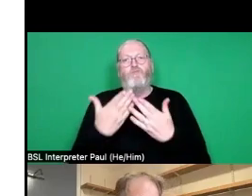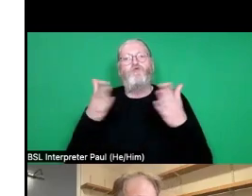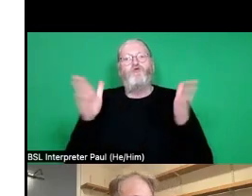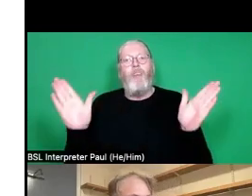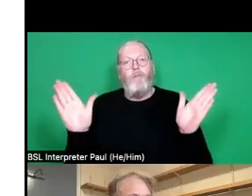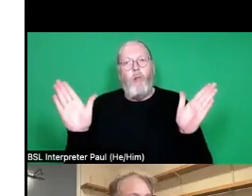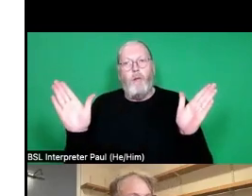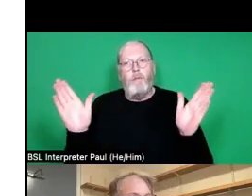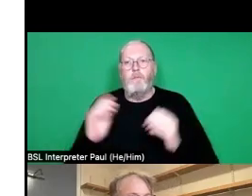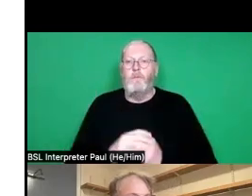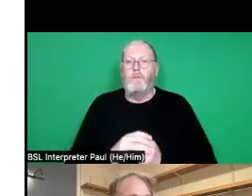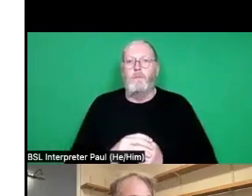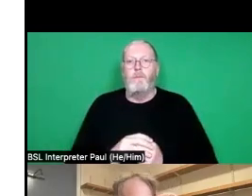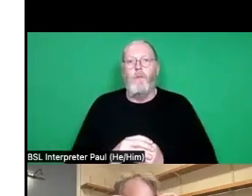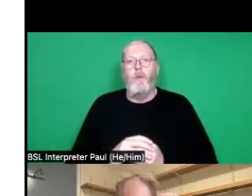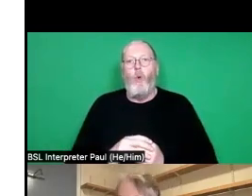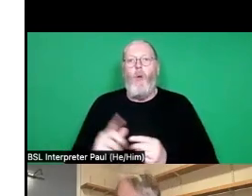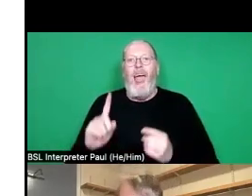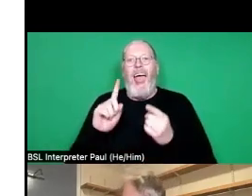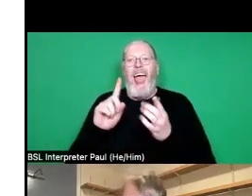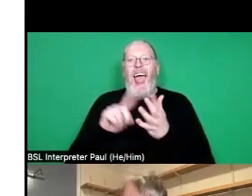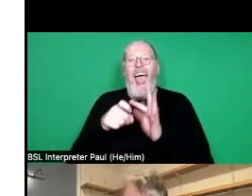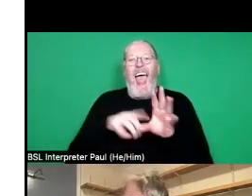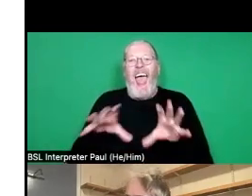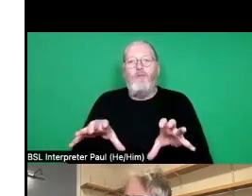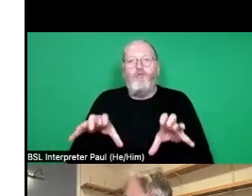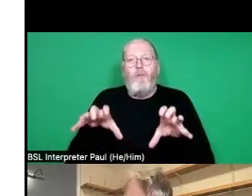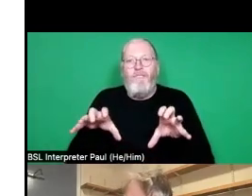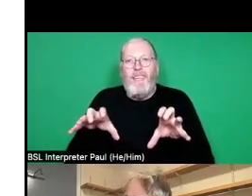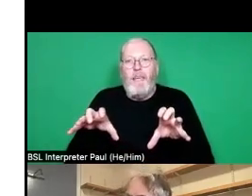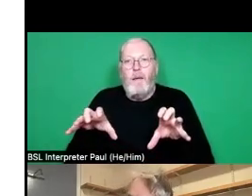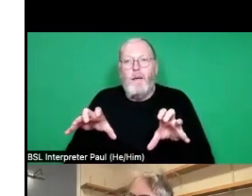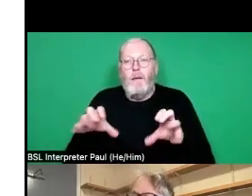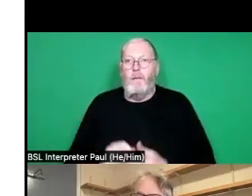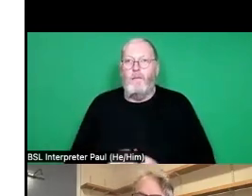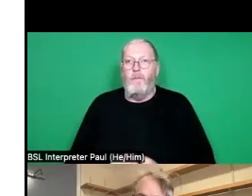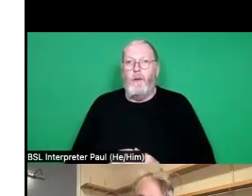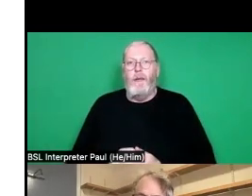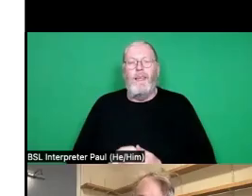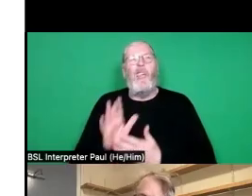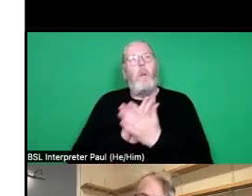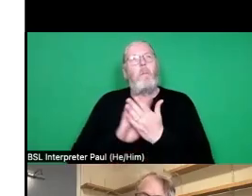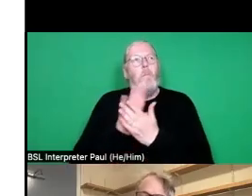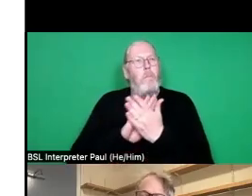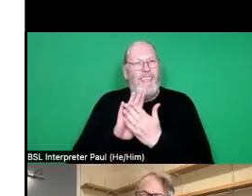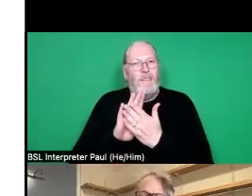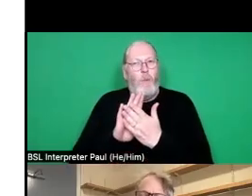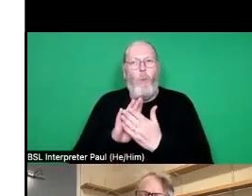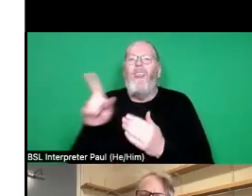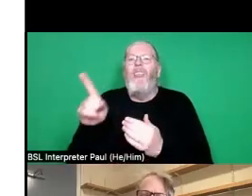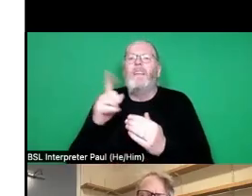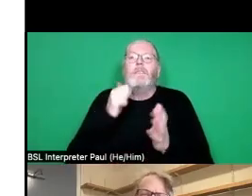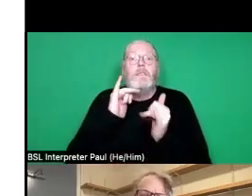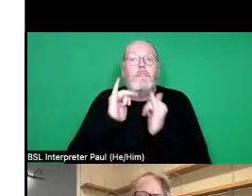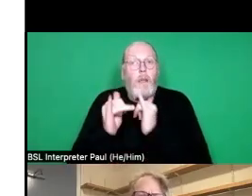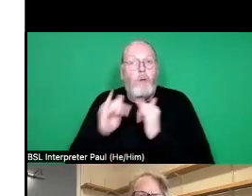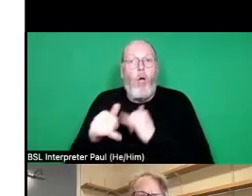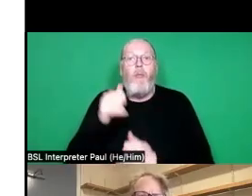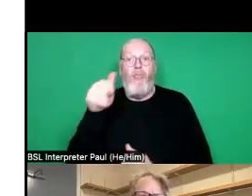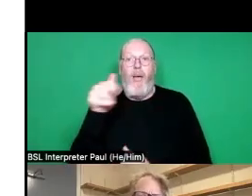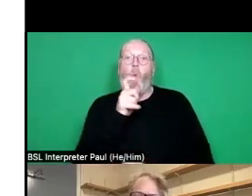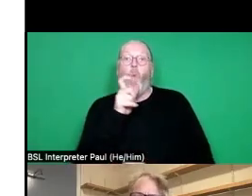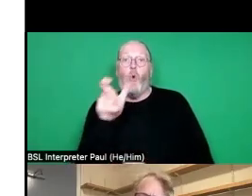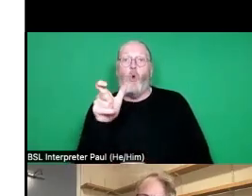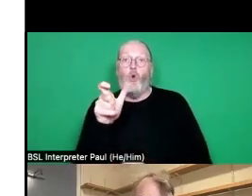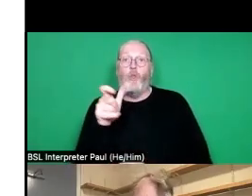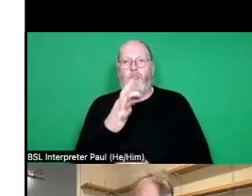Entropy is a suggestion that you get, well, the term that's often used is an increased disorder. But what's really meant is